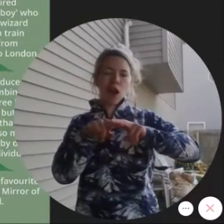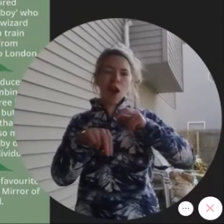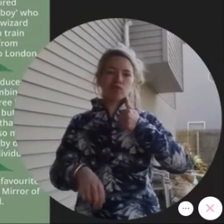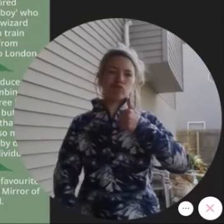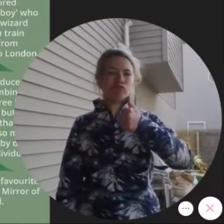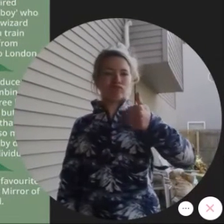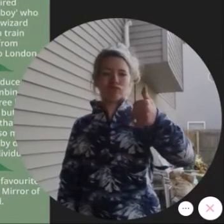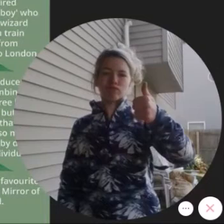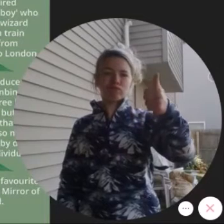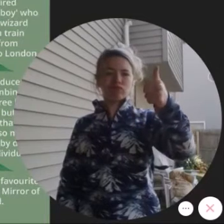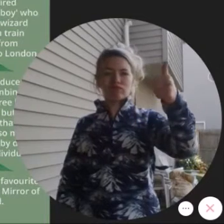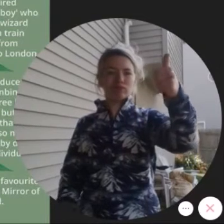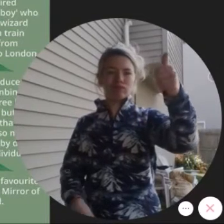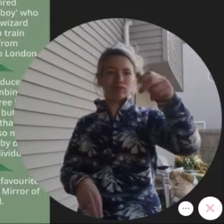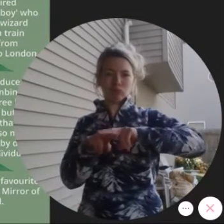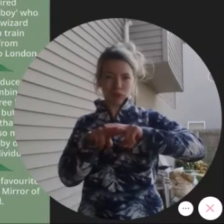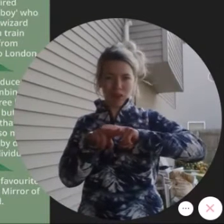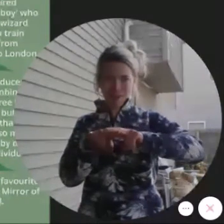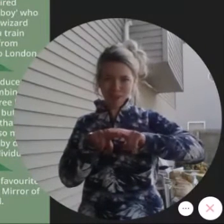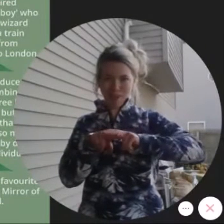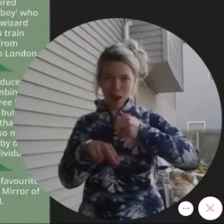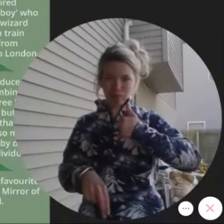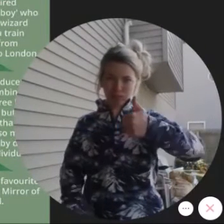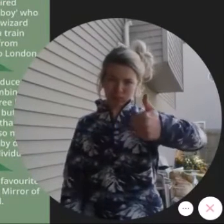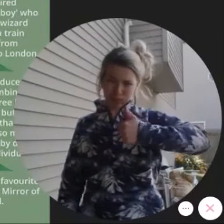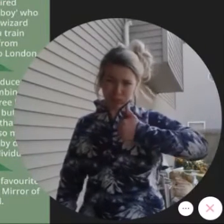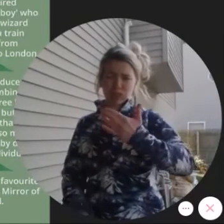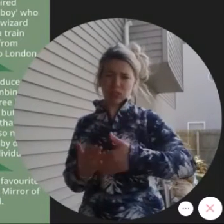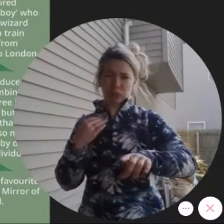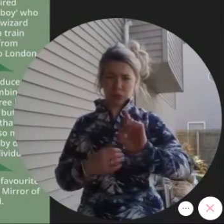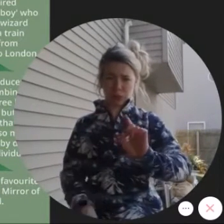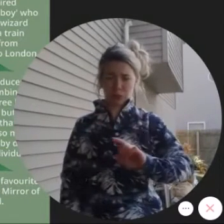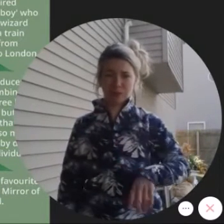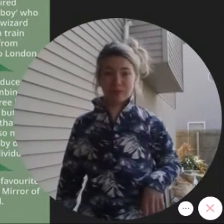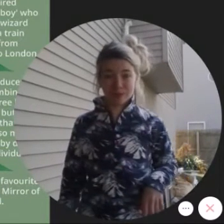So the first character that she created was Harry Potter, and she